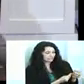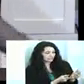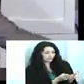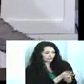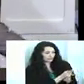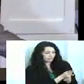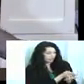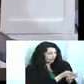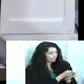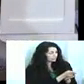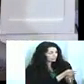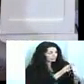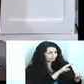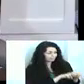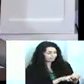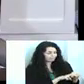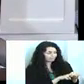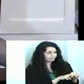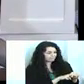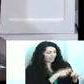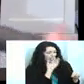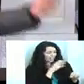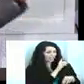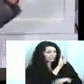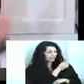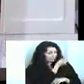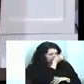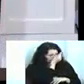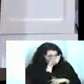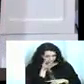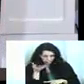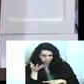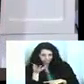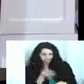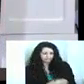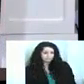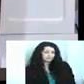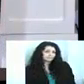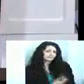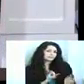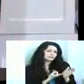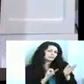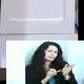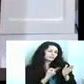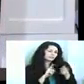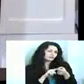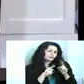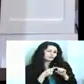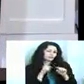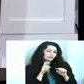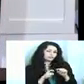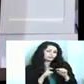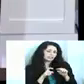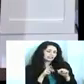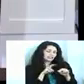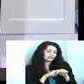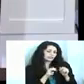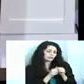it right out there. You know, friends, sometimes we just need to sit with Jesus and lay it right out